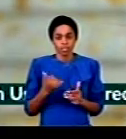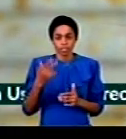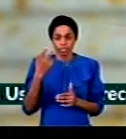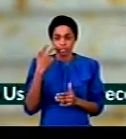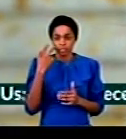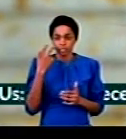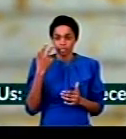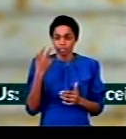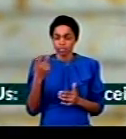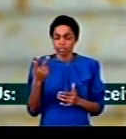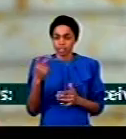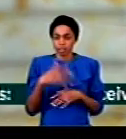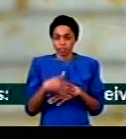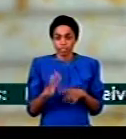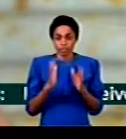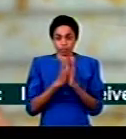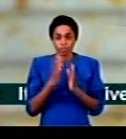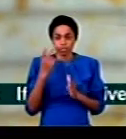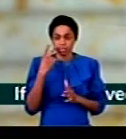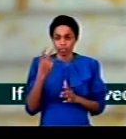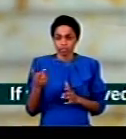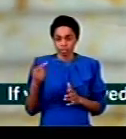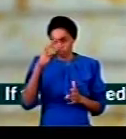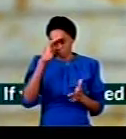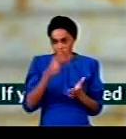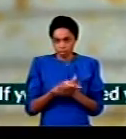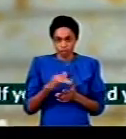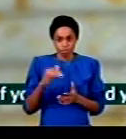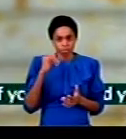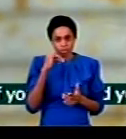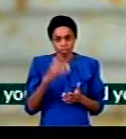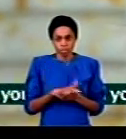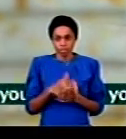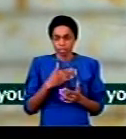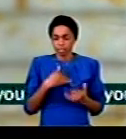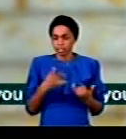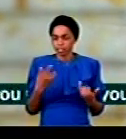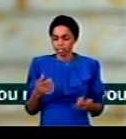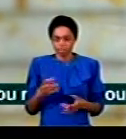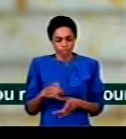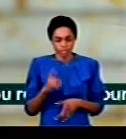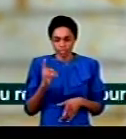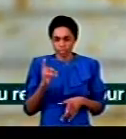it was that thing that coiled out of my womb that actually left my body.